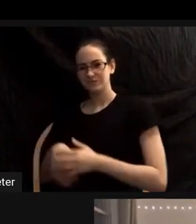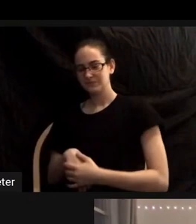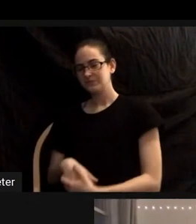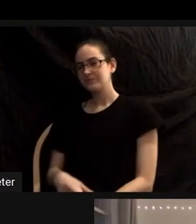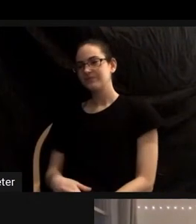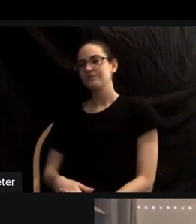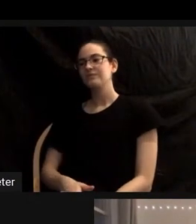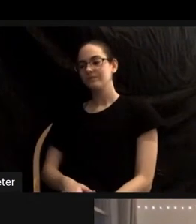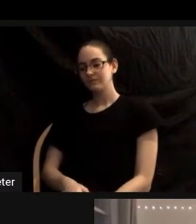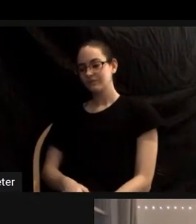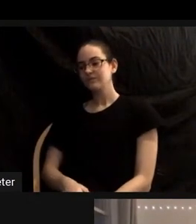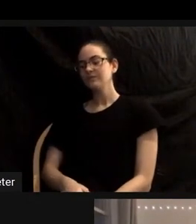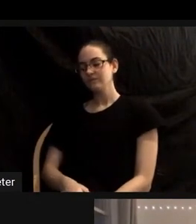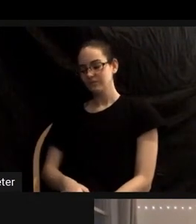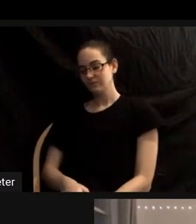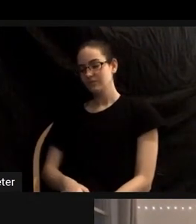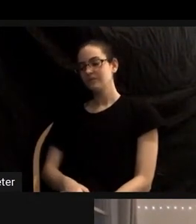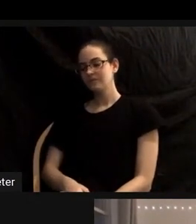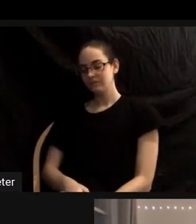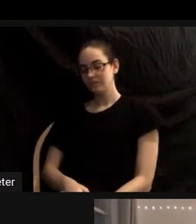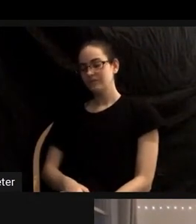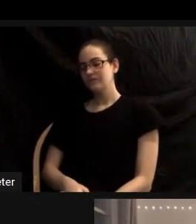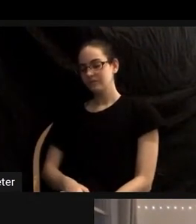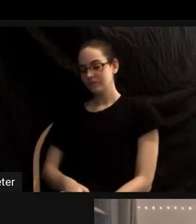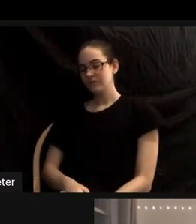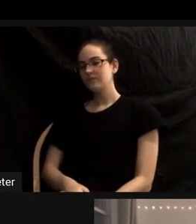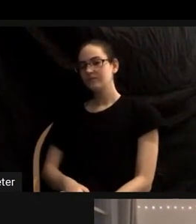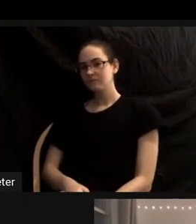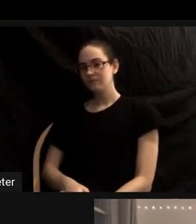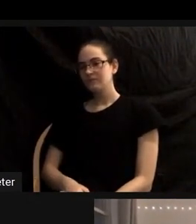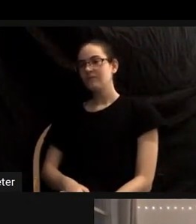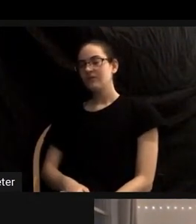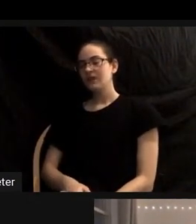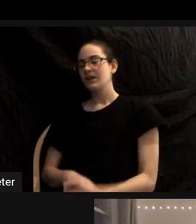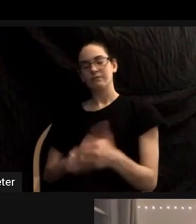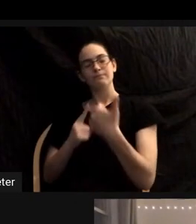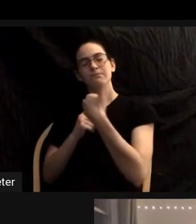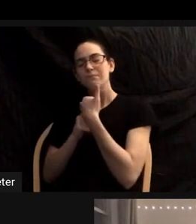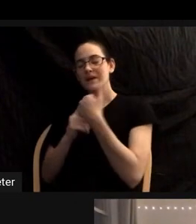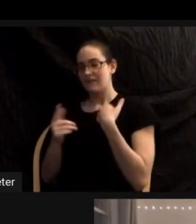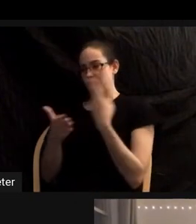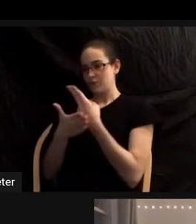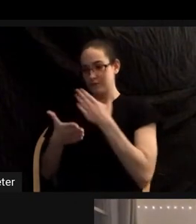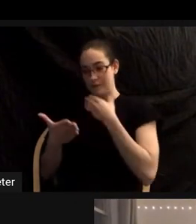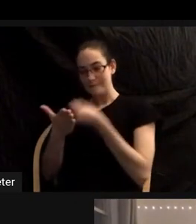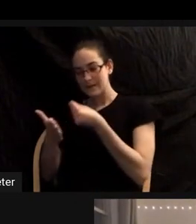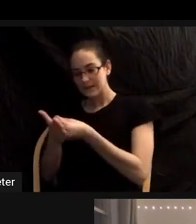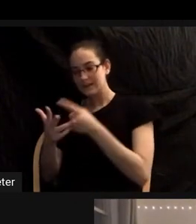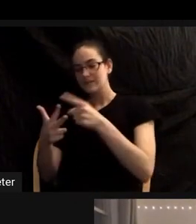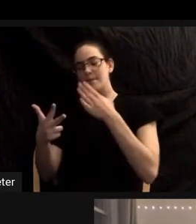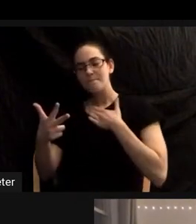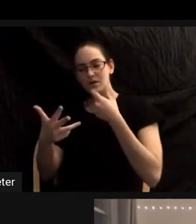And it hit me at one point that if I'm going to be using, like, my own money and resources and my team's